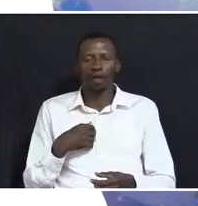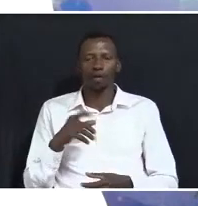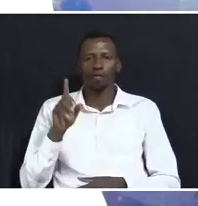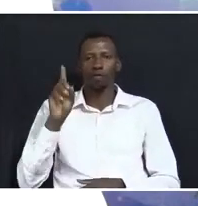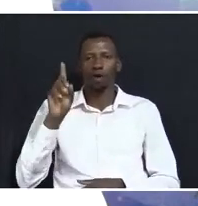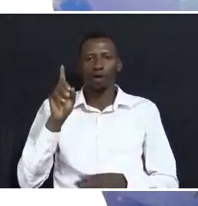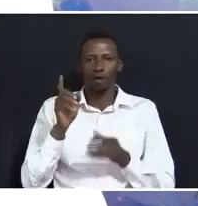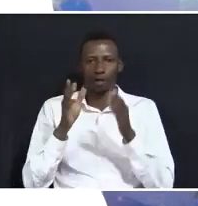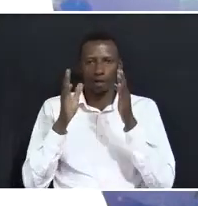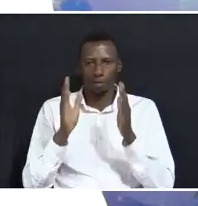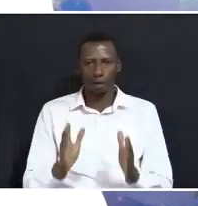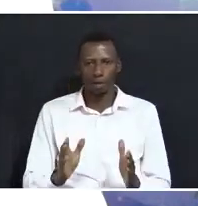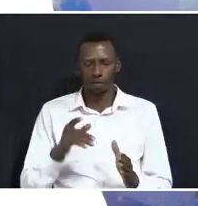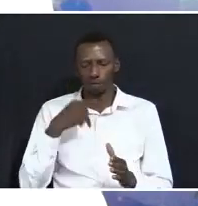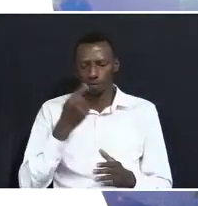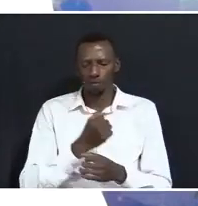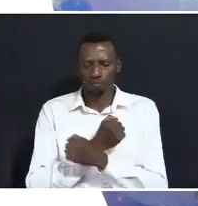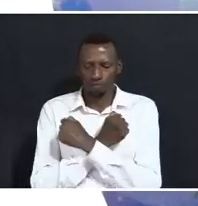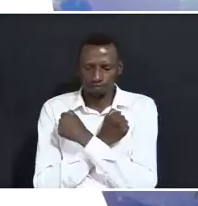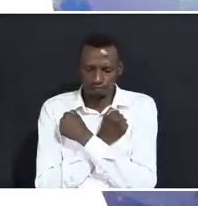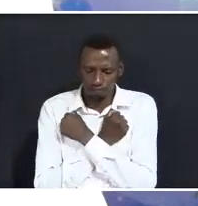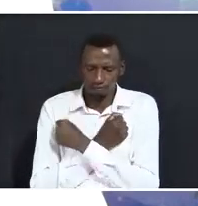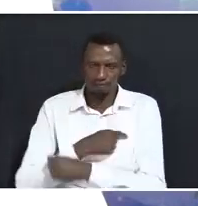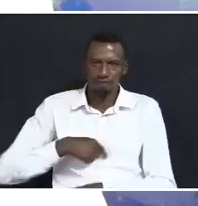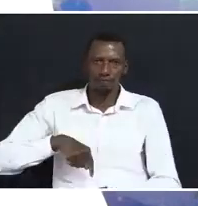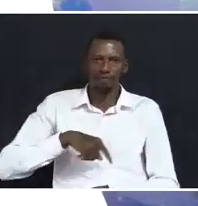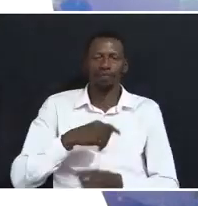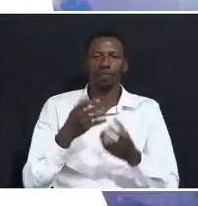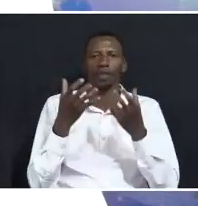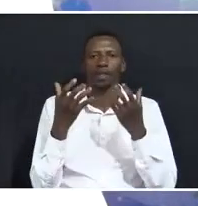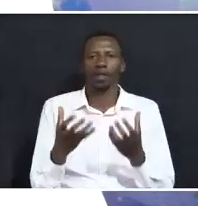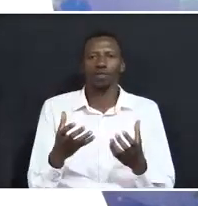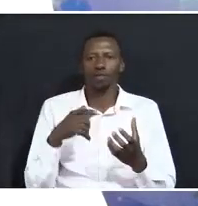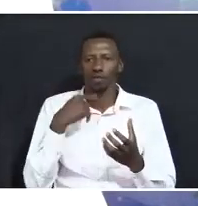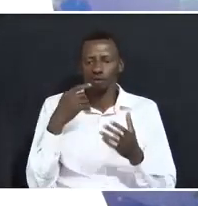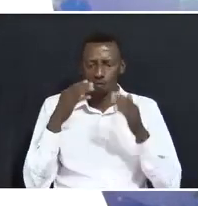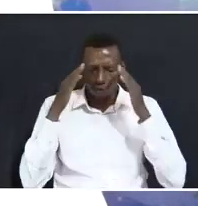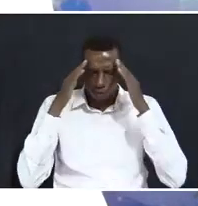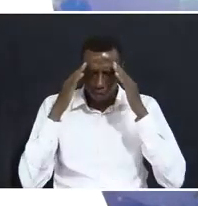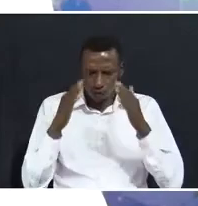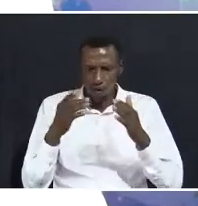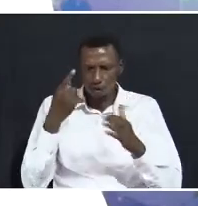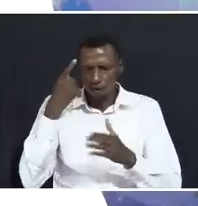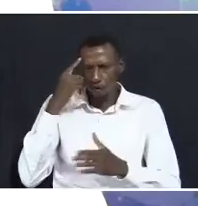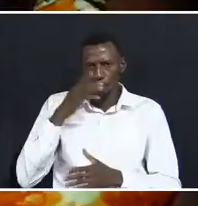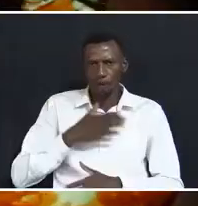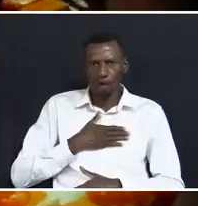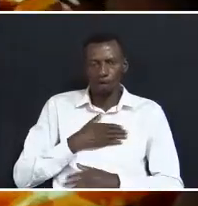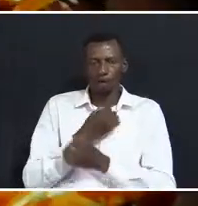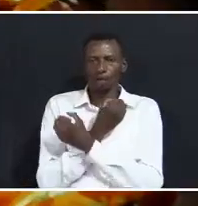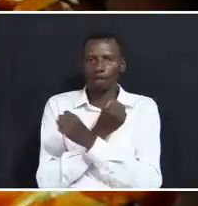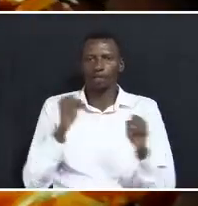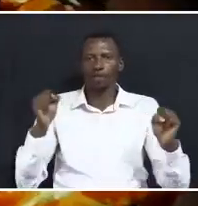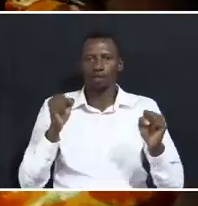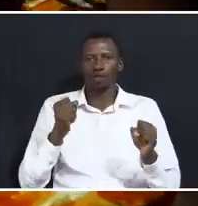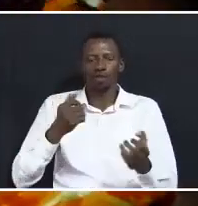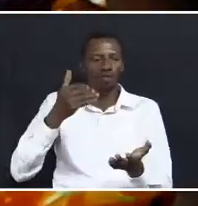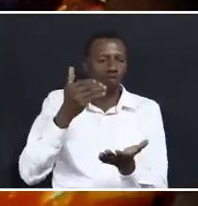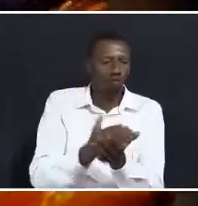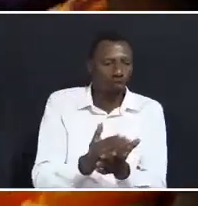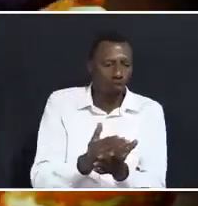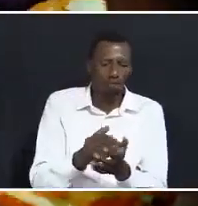us and whose commitment for our salvation could not be stopped in any way.